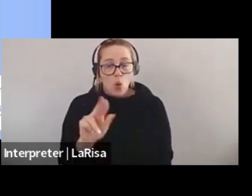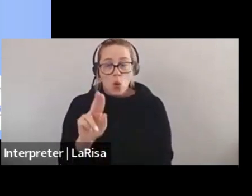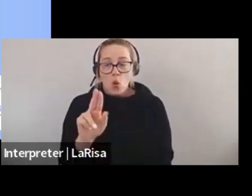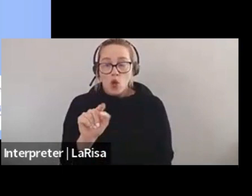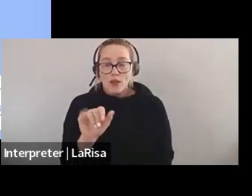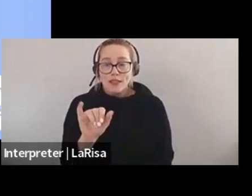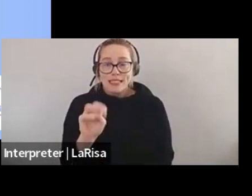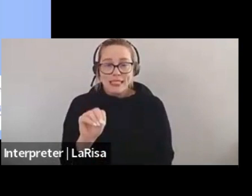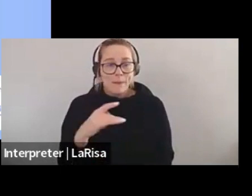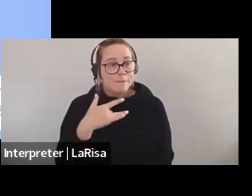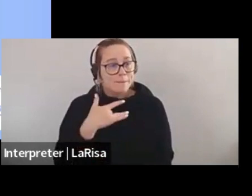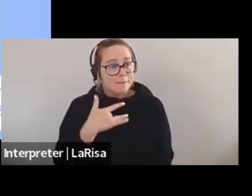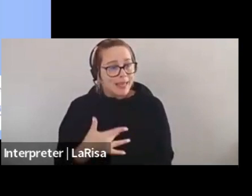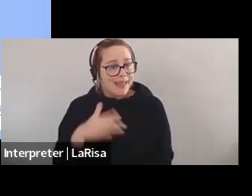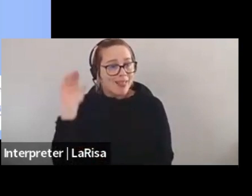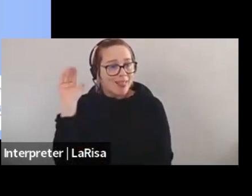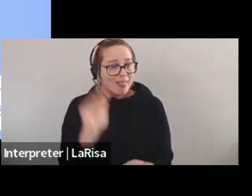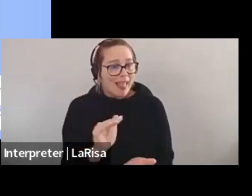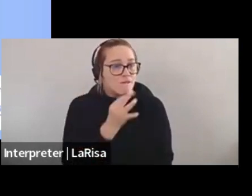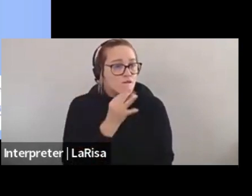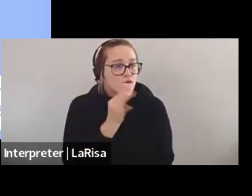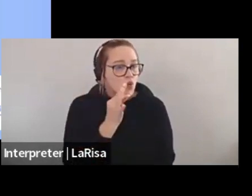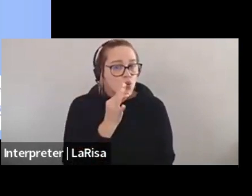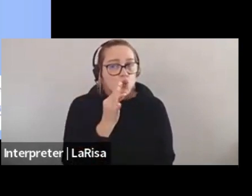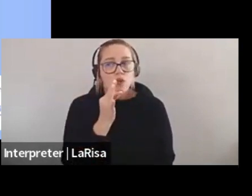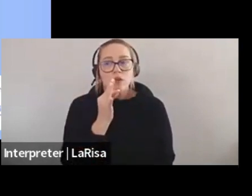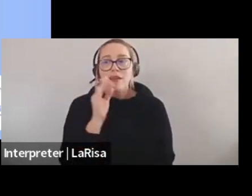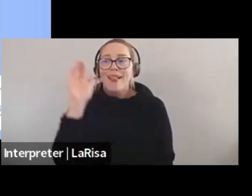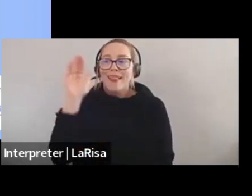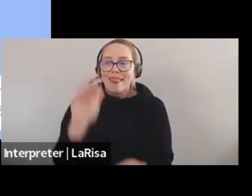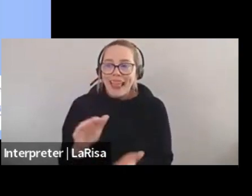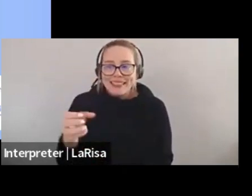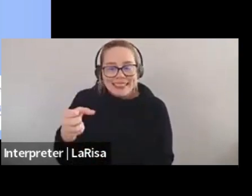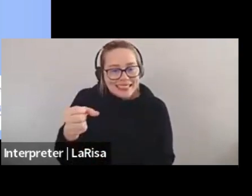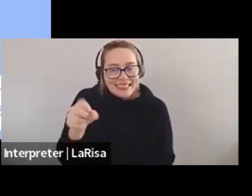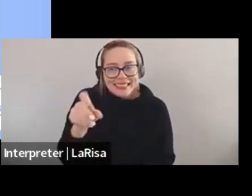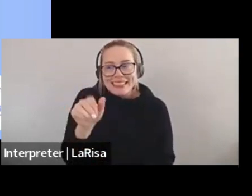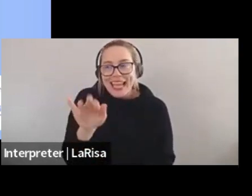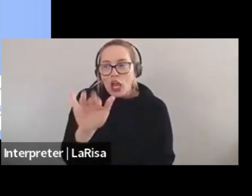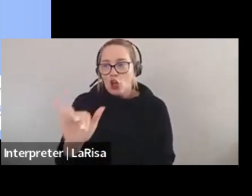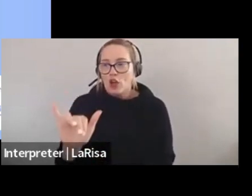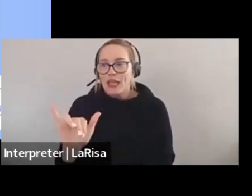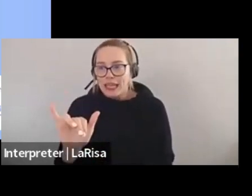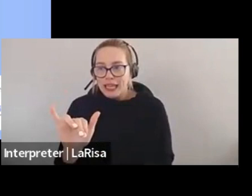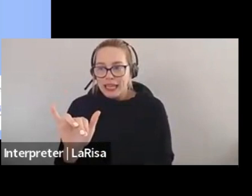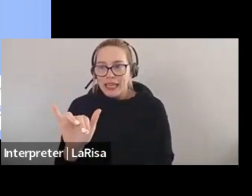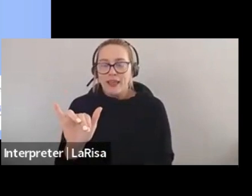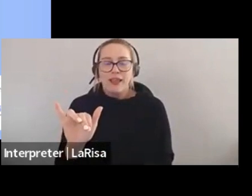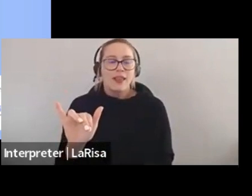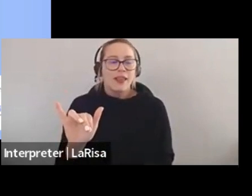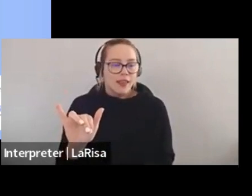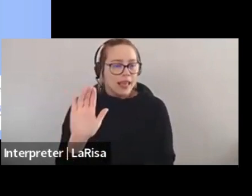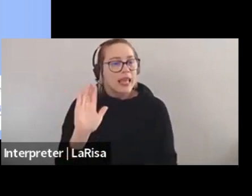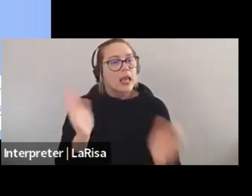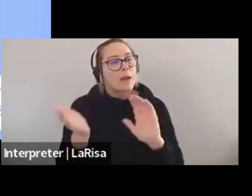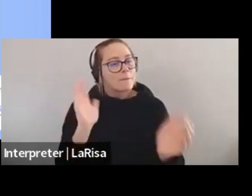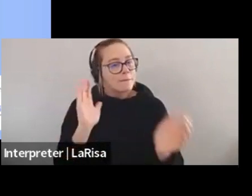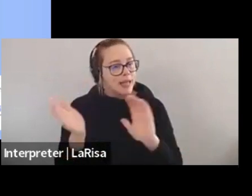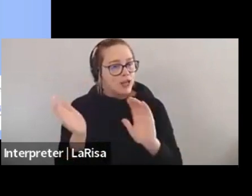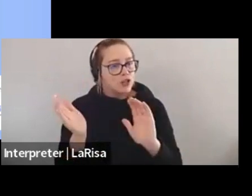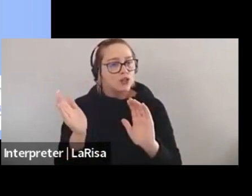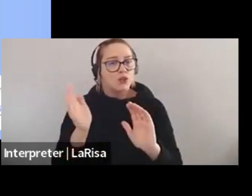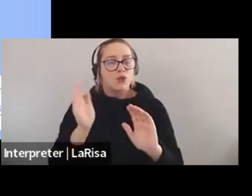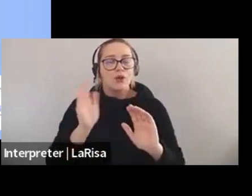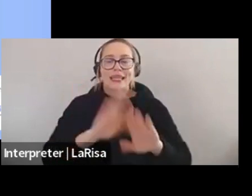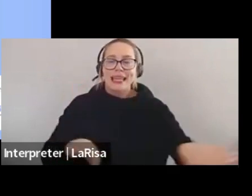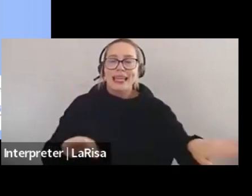So children with autism, they consume less fruit, dairy products, vegetables, proteins, and